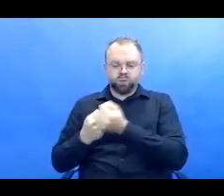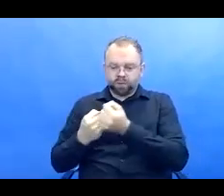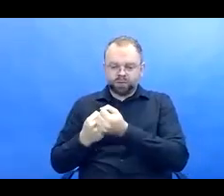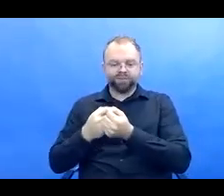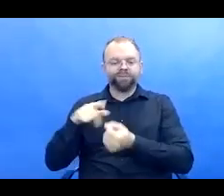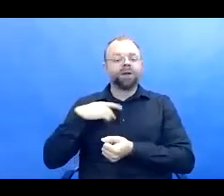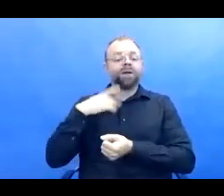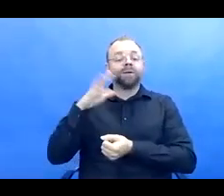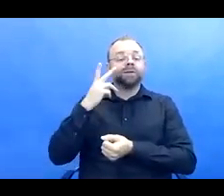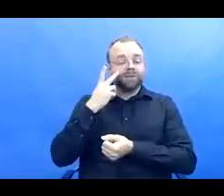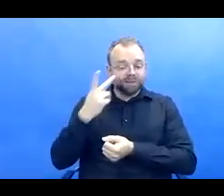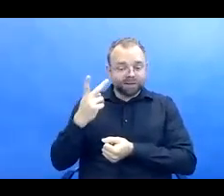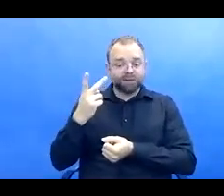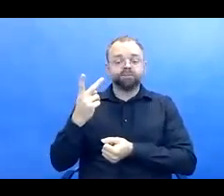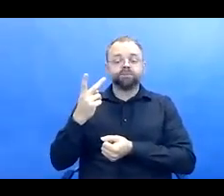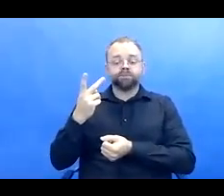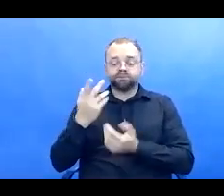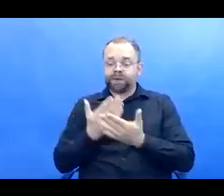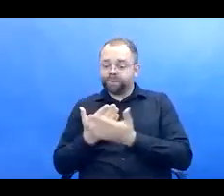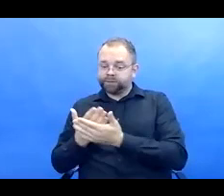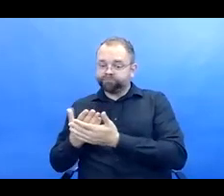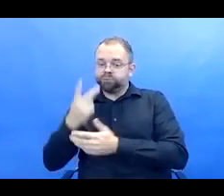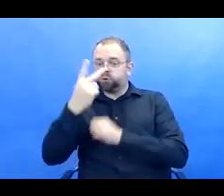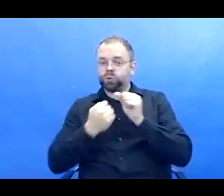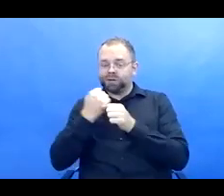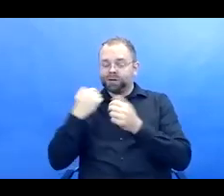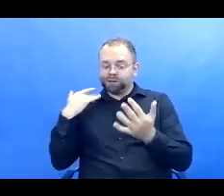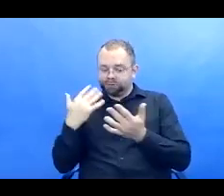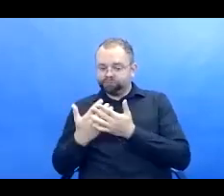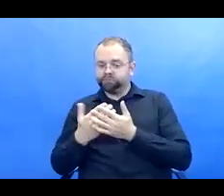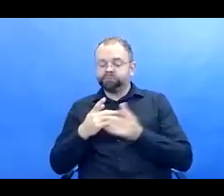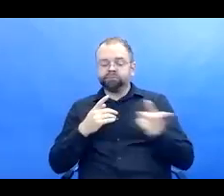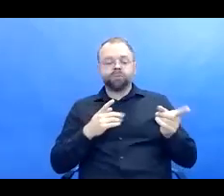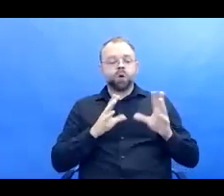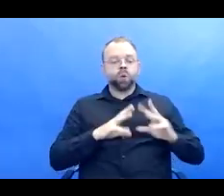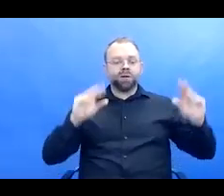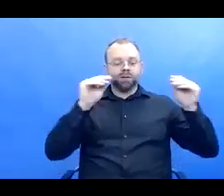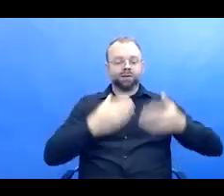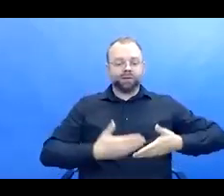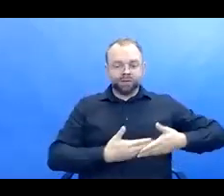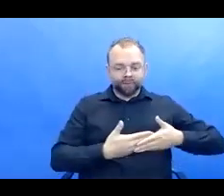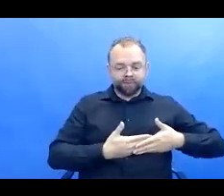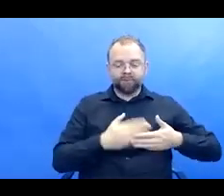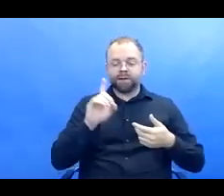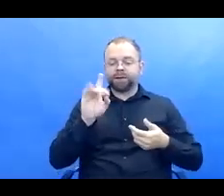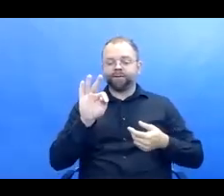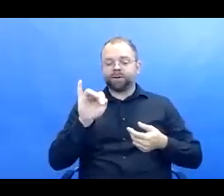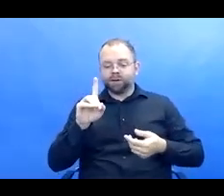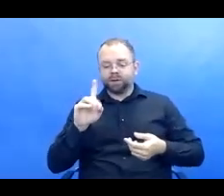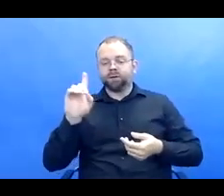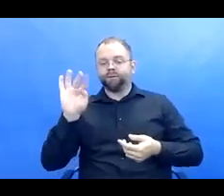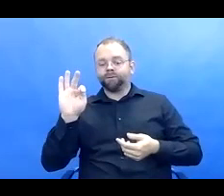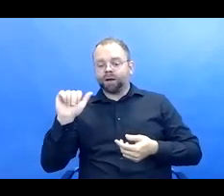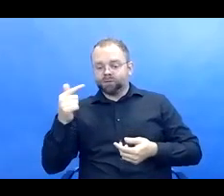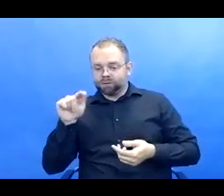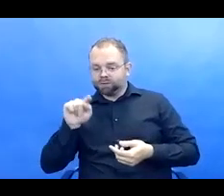evidence of this inadequacy of support and this very low level of investment. And we saw,